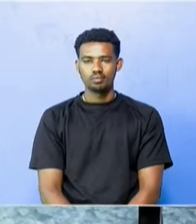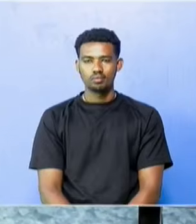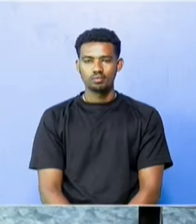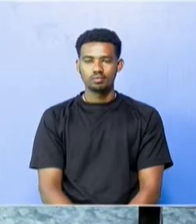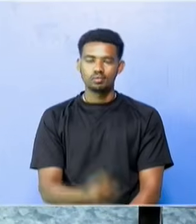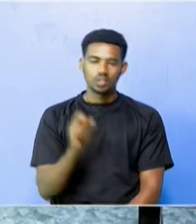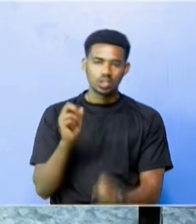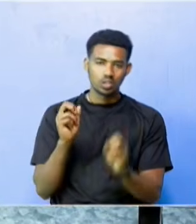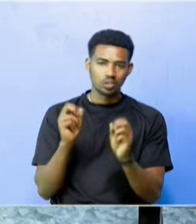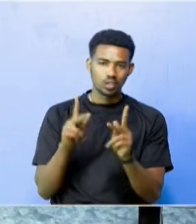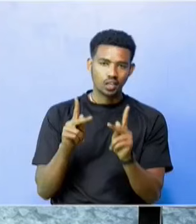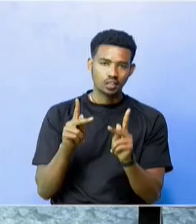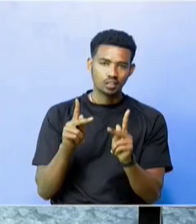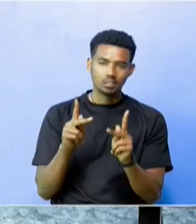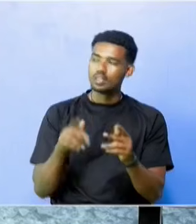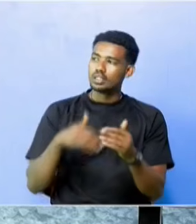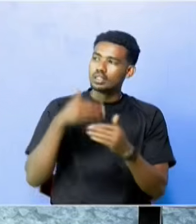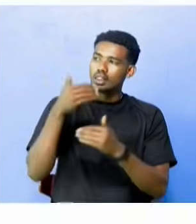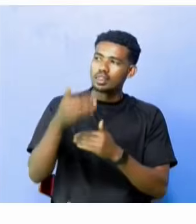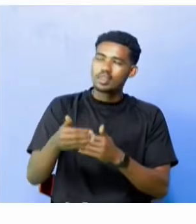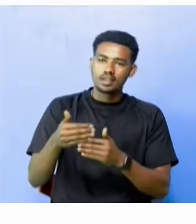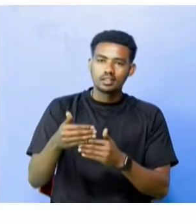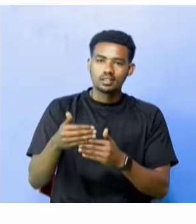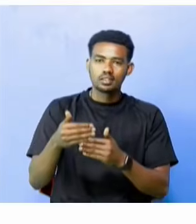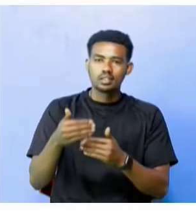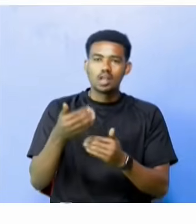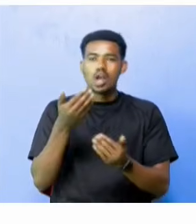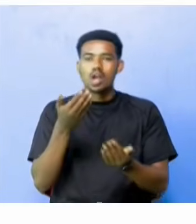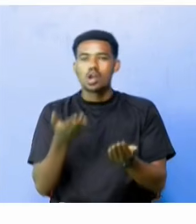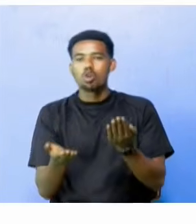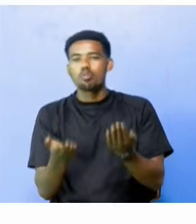okay? Then comparative,